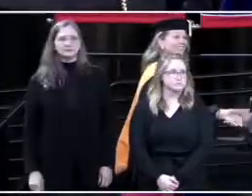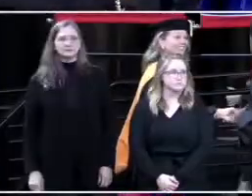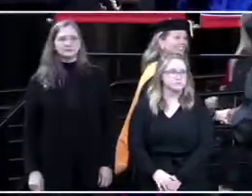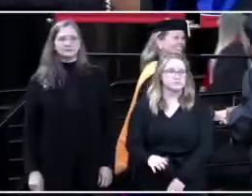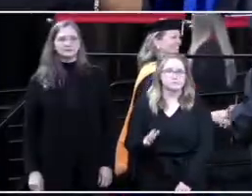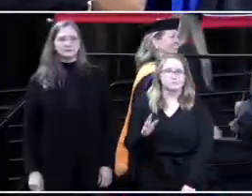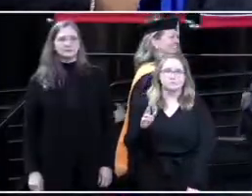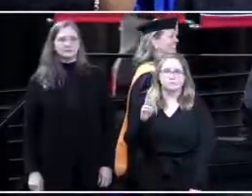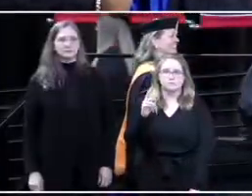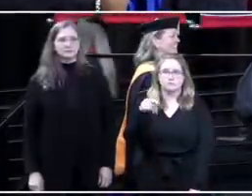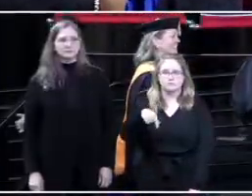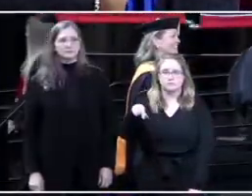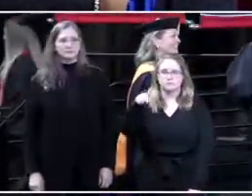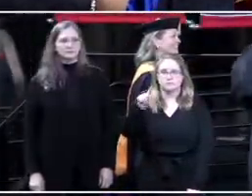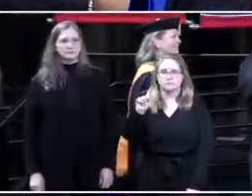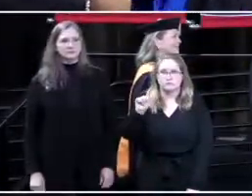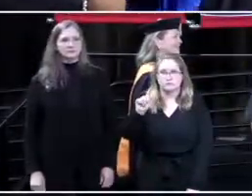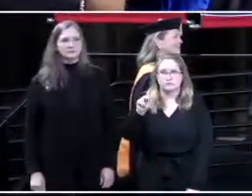Quintarian Tennille,